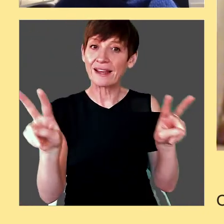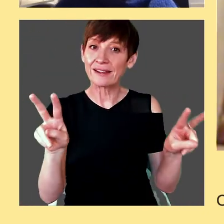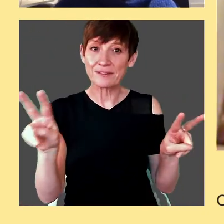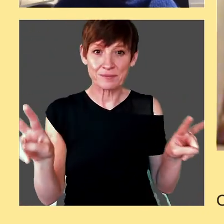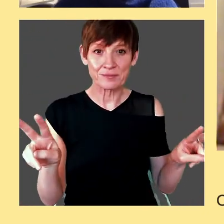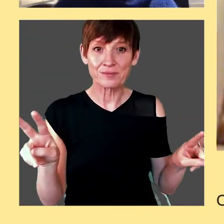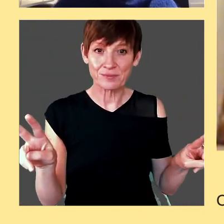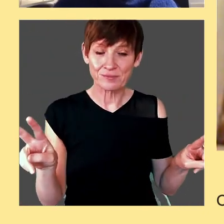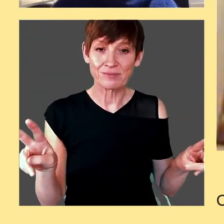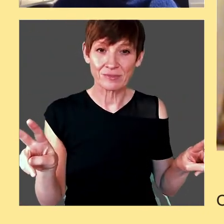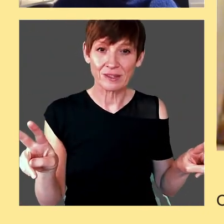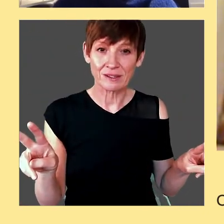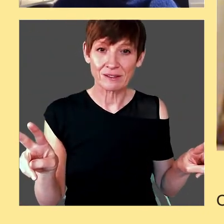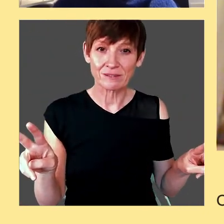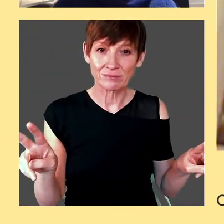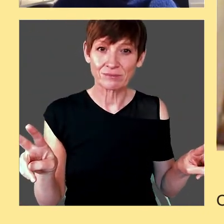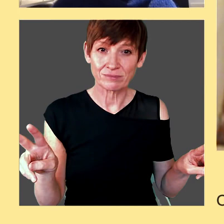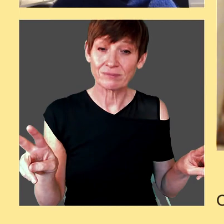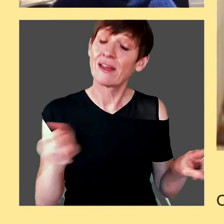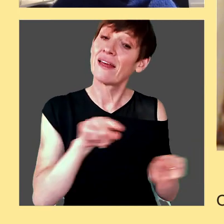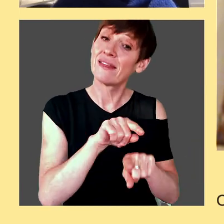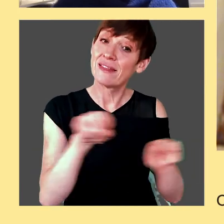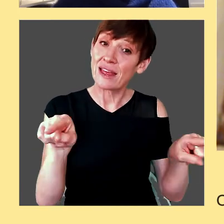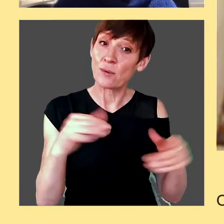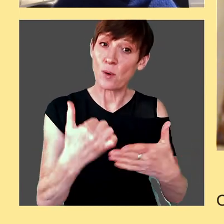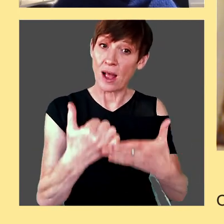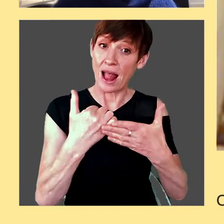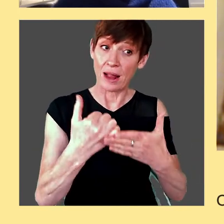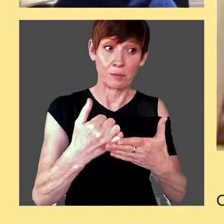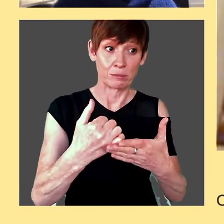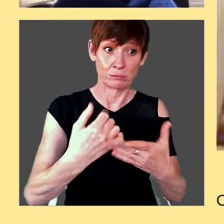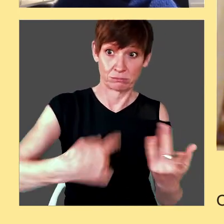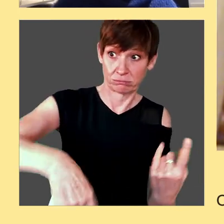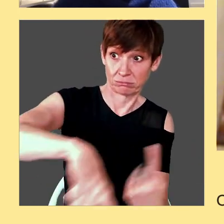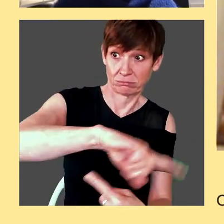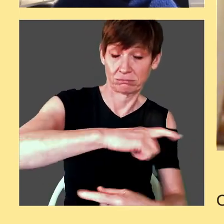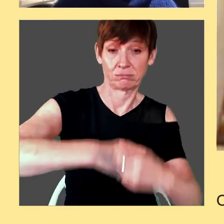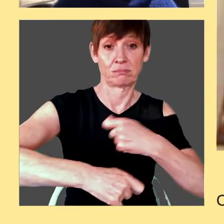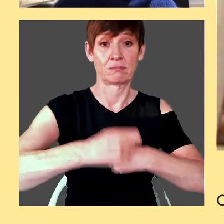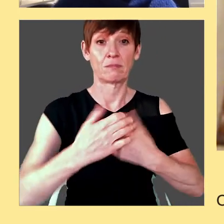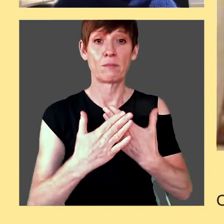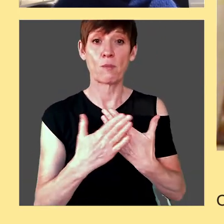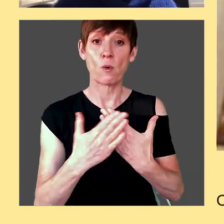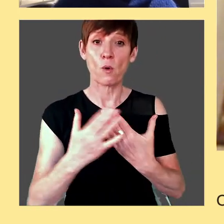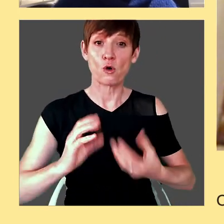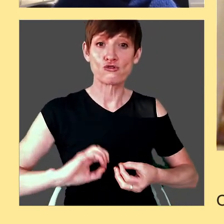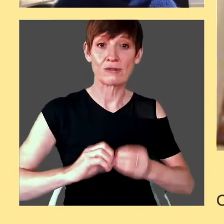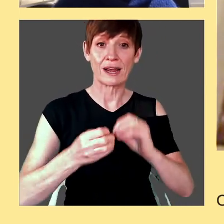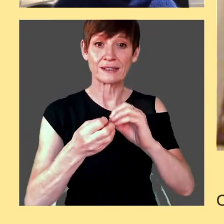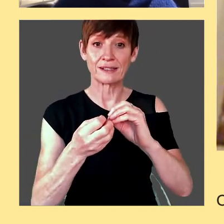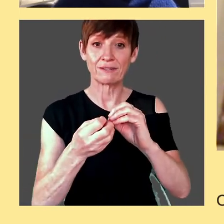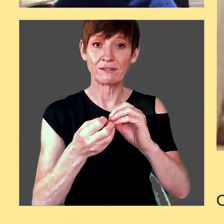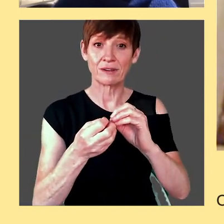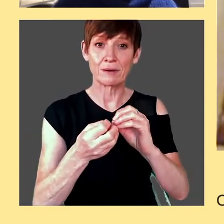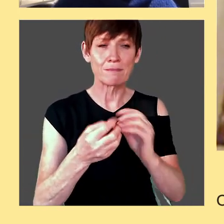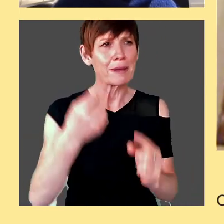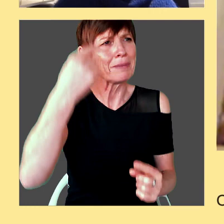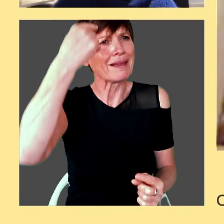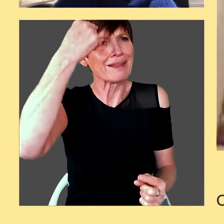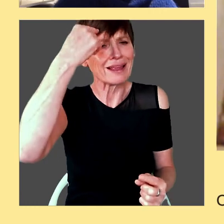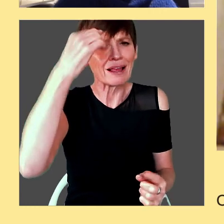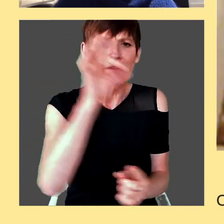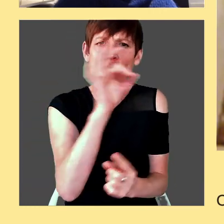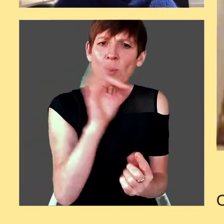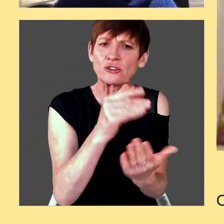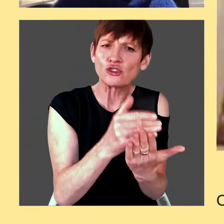and all these helps you to be more creative. Make your question for yourself a lot, you